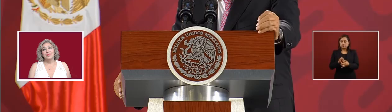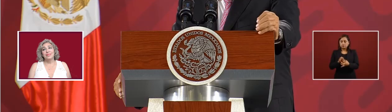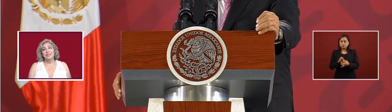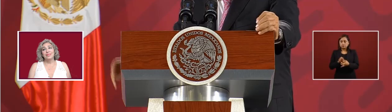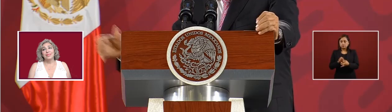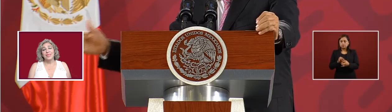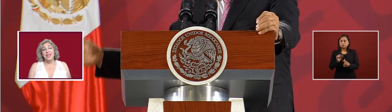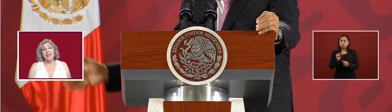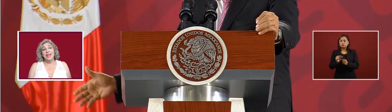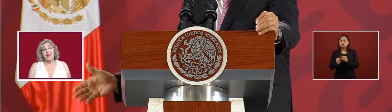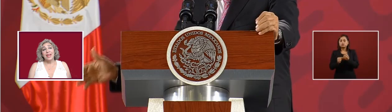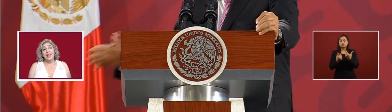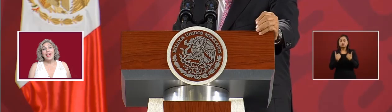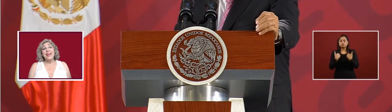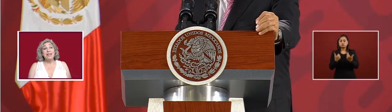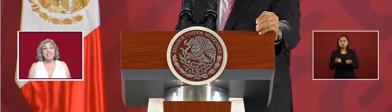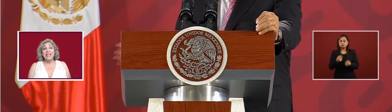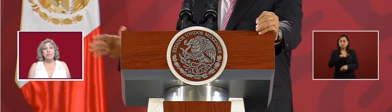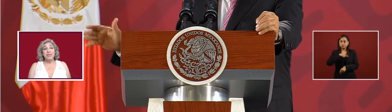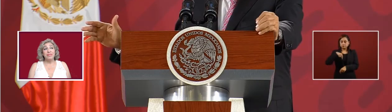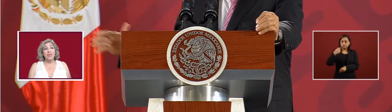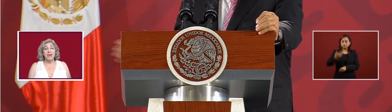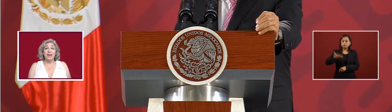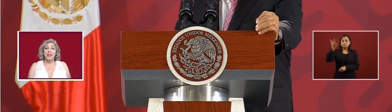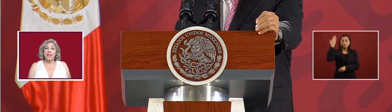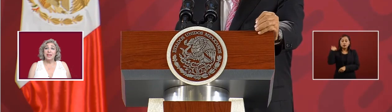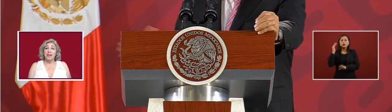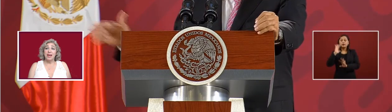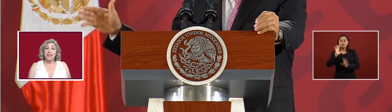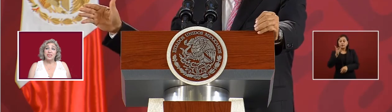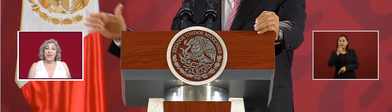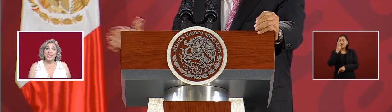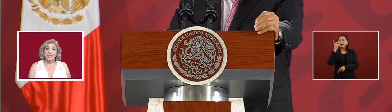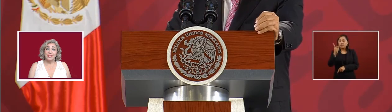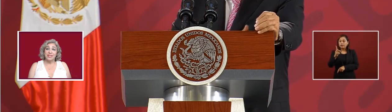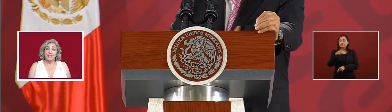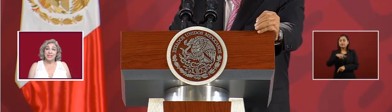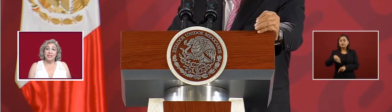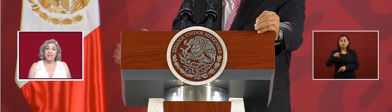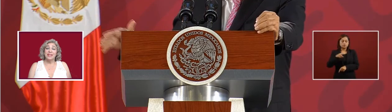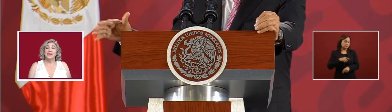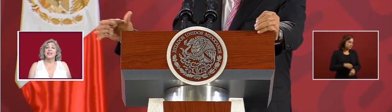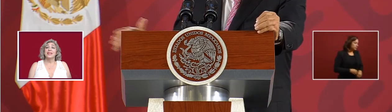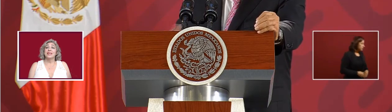and I've said it before contractors